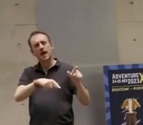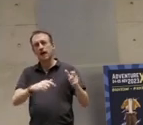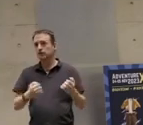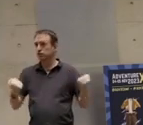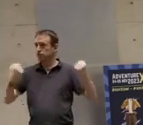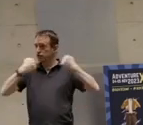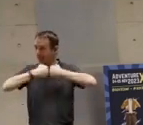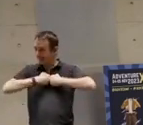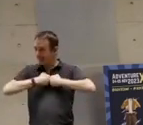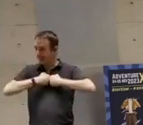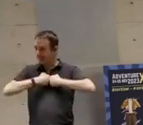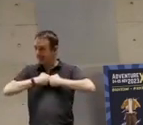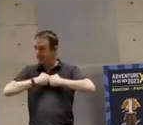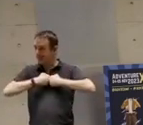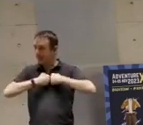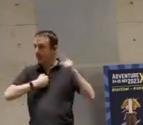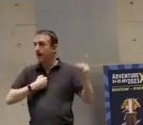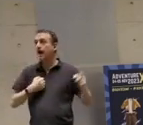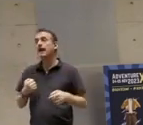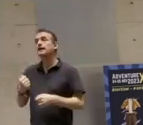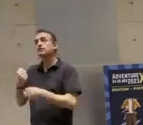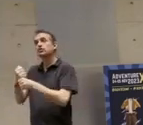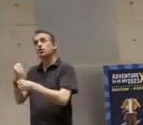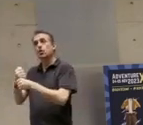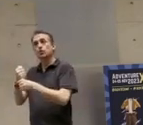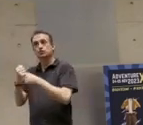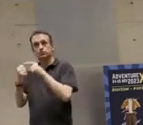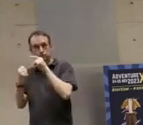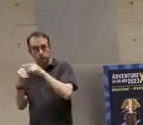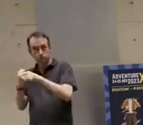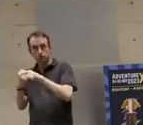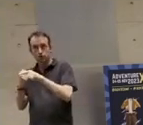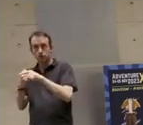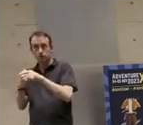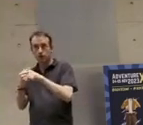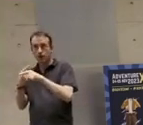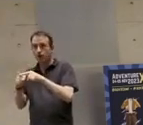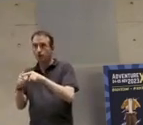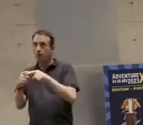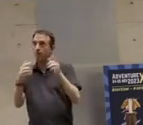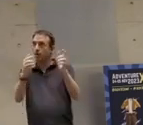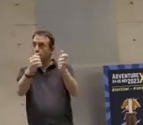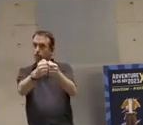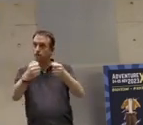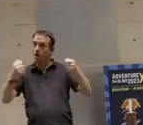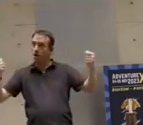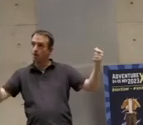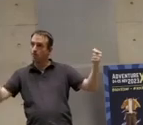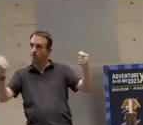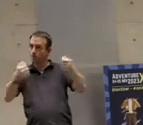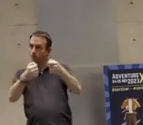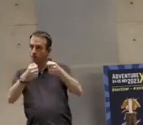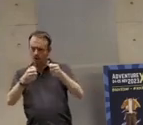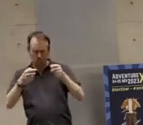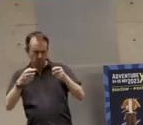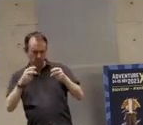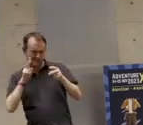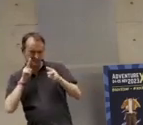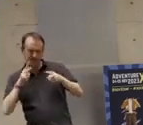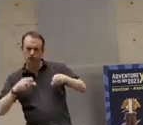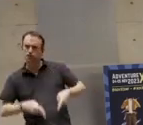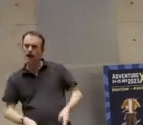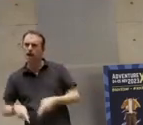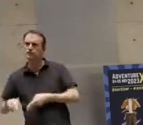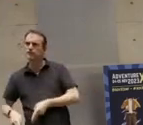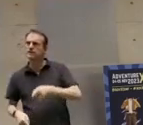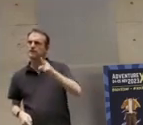jacket, and George gets the trousers from the wardrobe. So the player's going, subliminally, well,